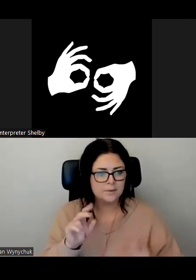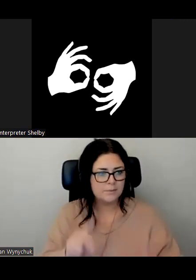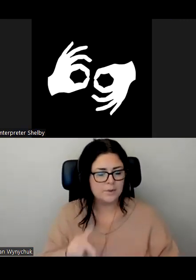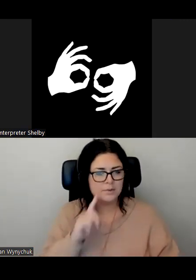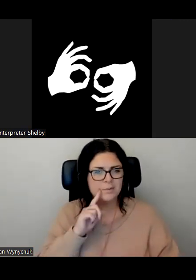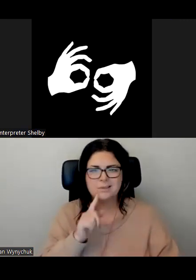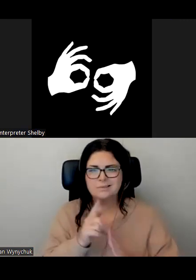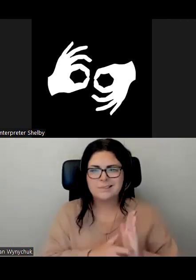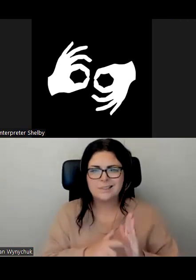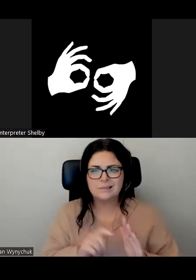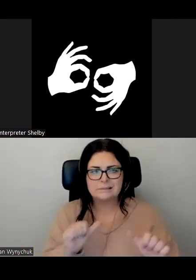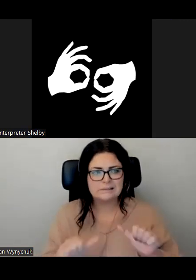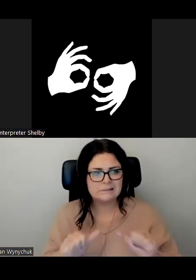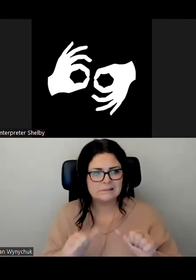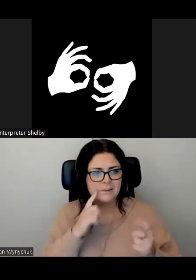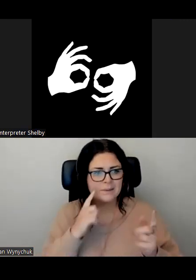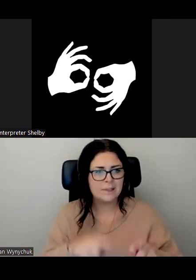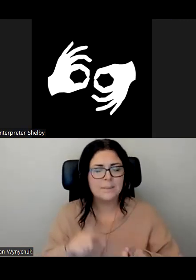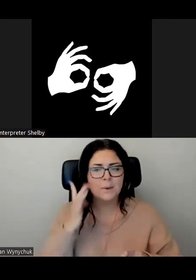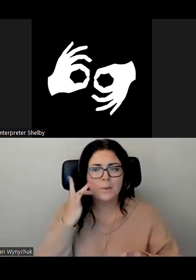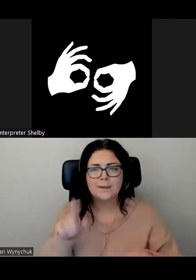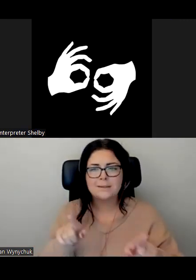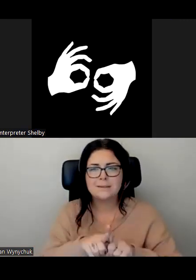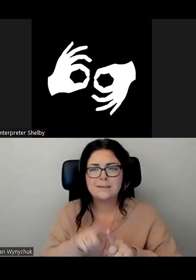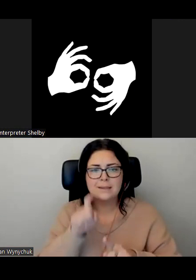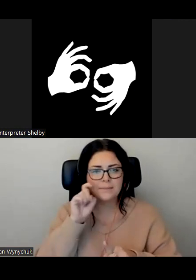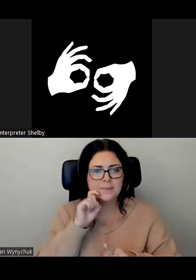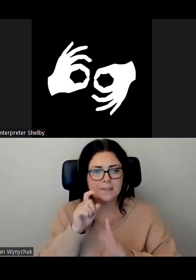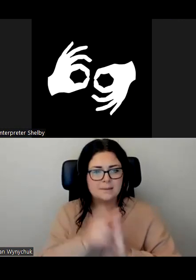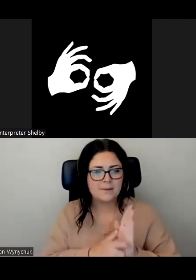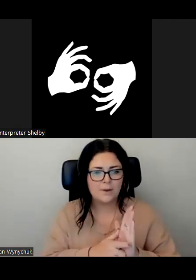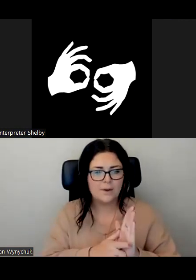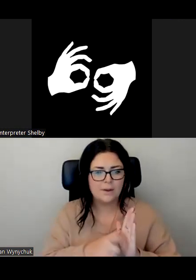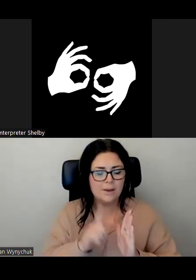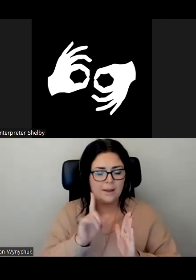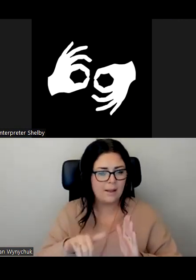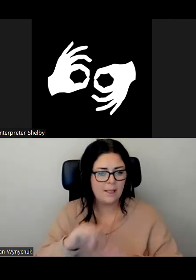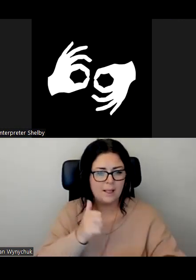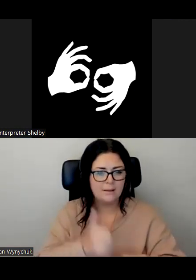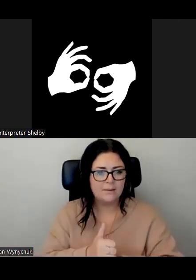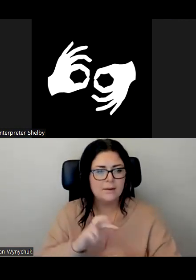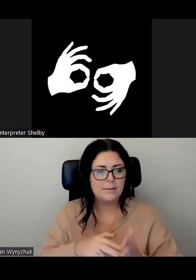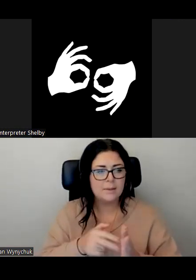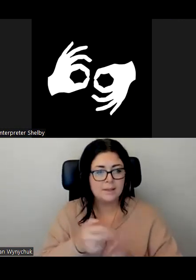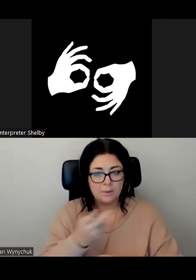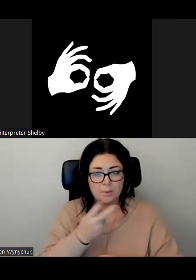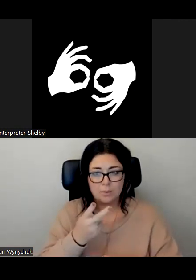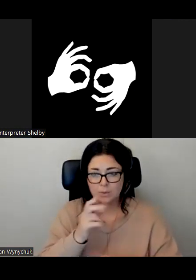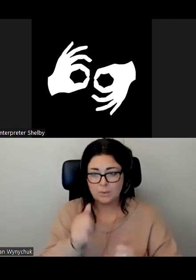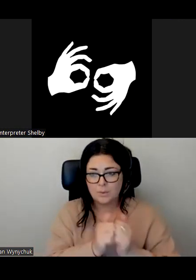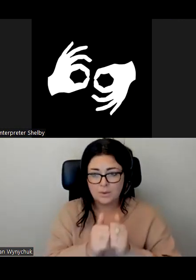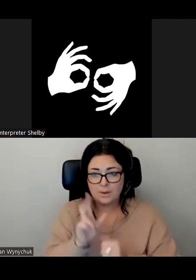because the same-sex laws in that case was not made retroactive. So they were together for 30